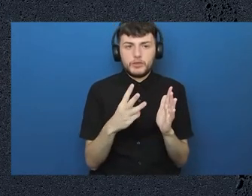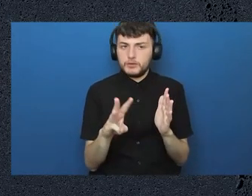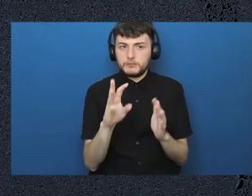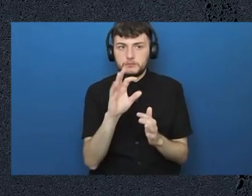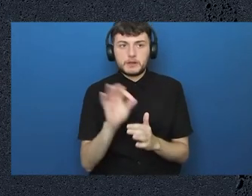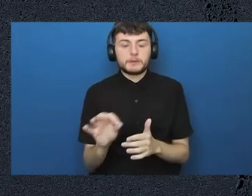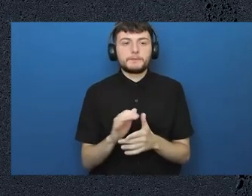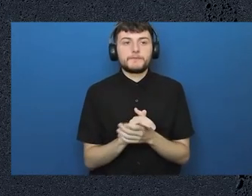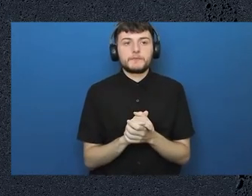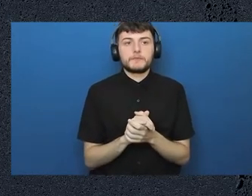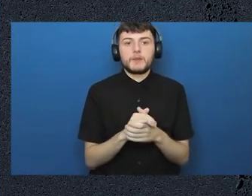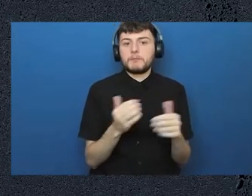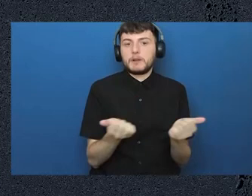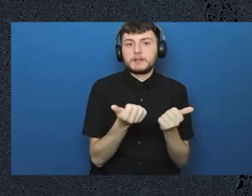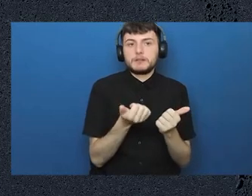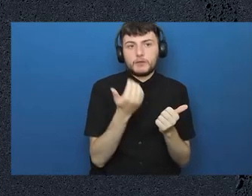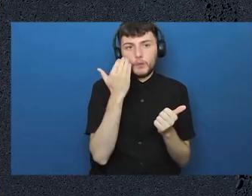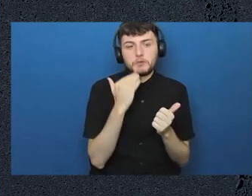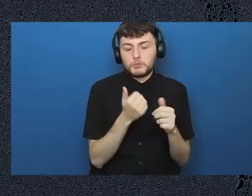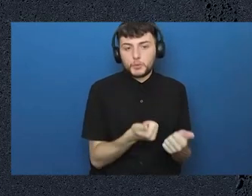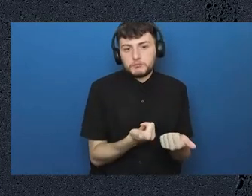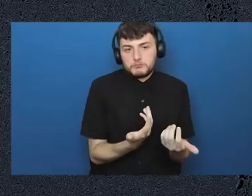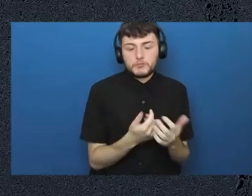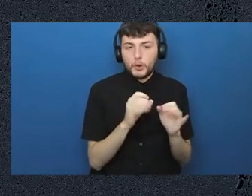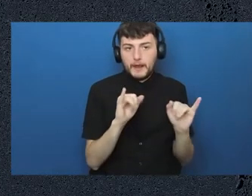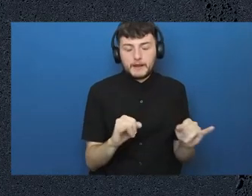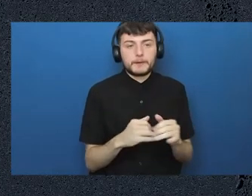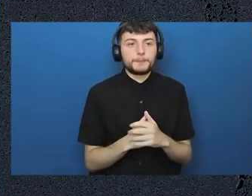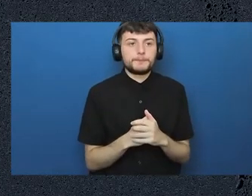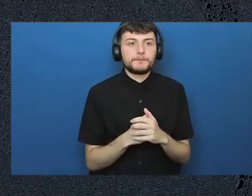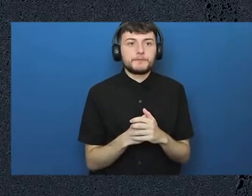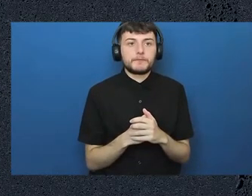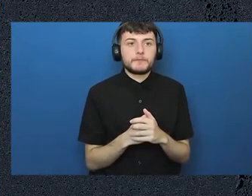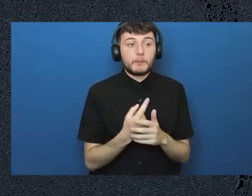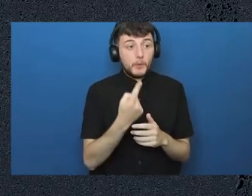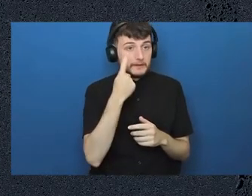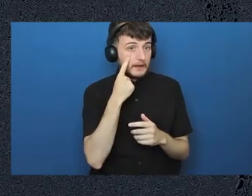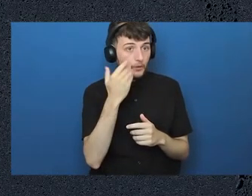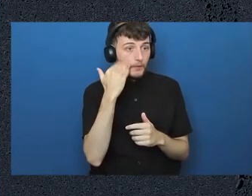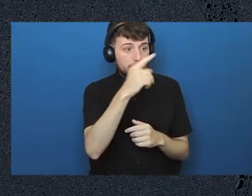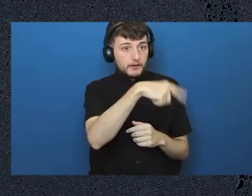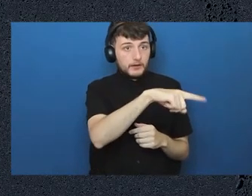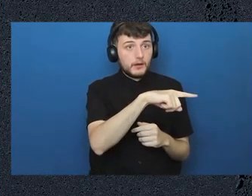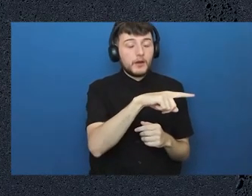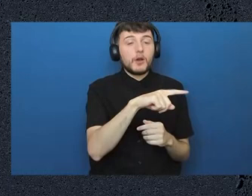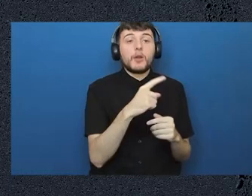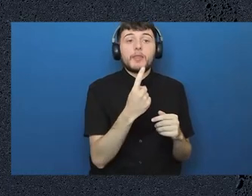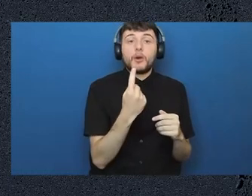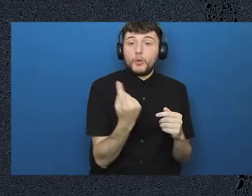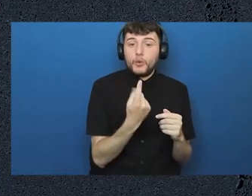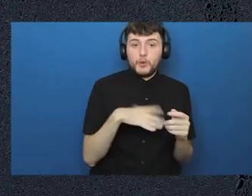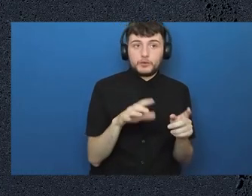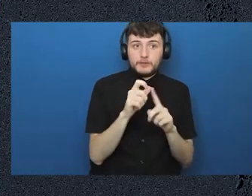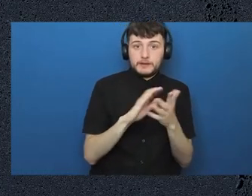to recruit women, we found all the women postdocs or PhD students were just navigating towards those 4 women. The 11 men were not getting